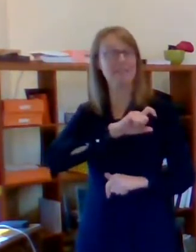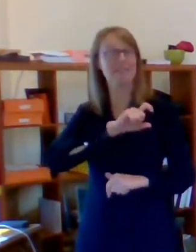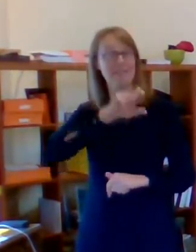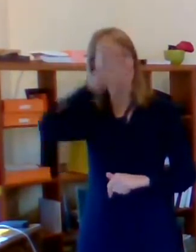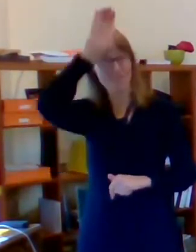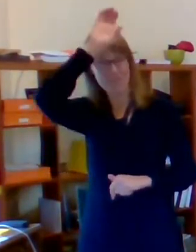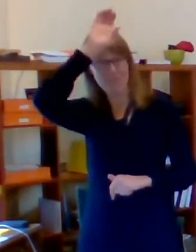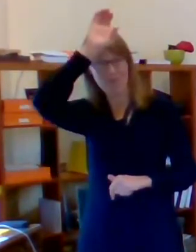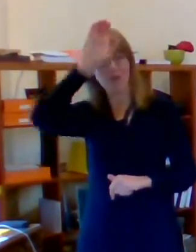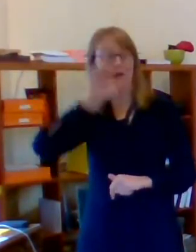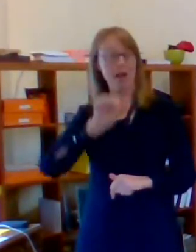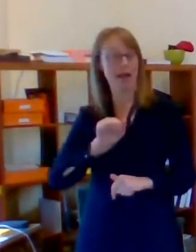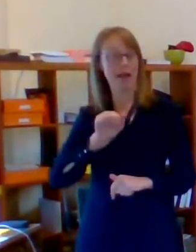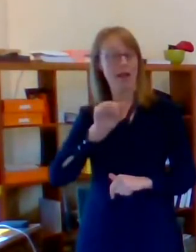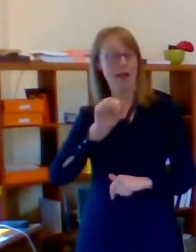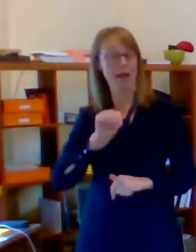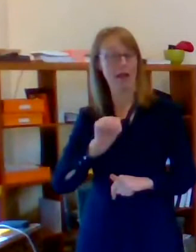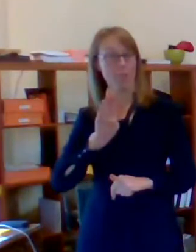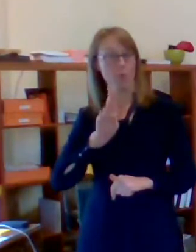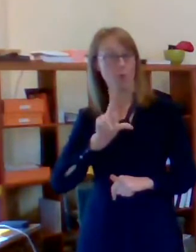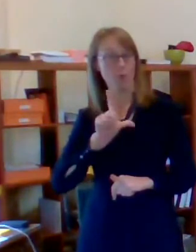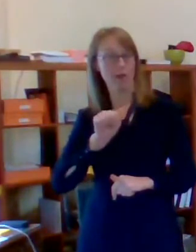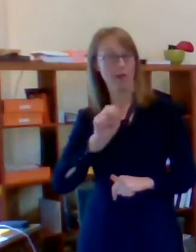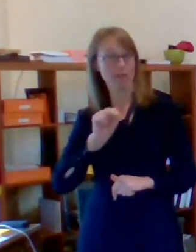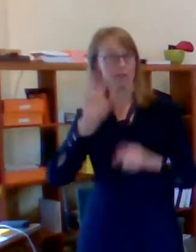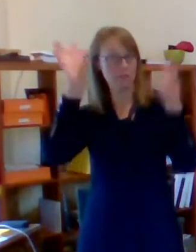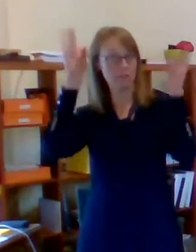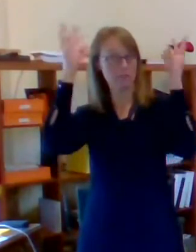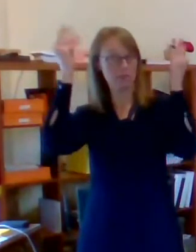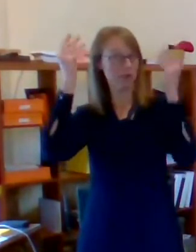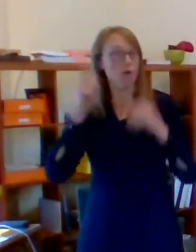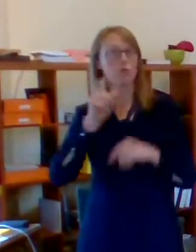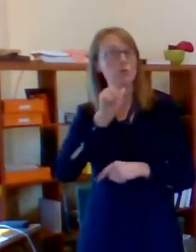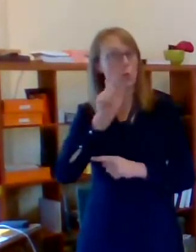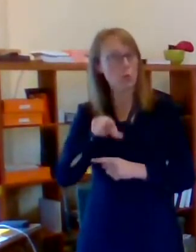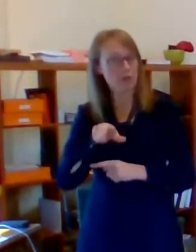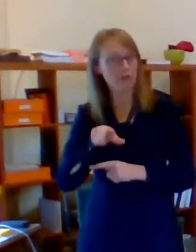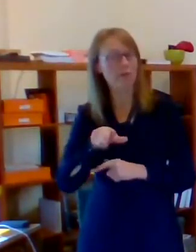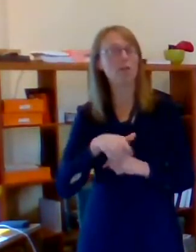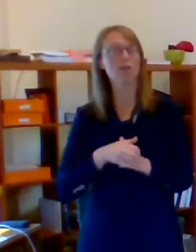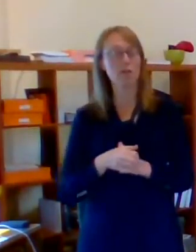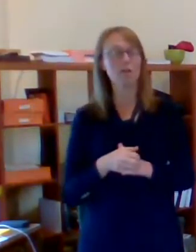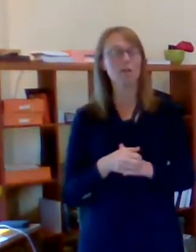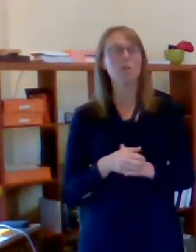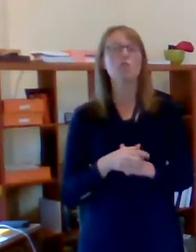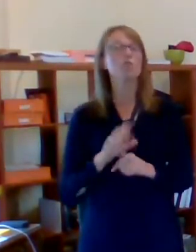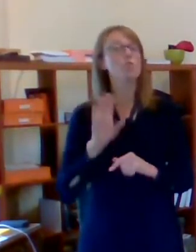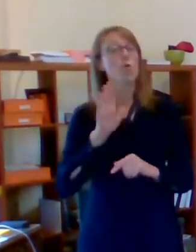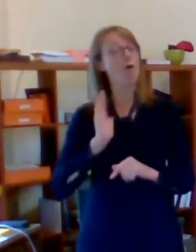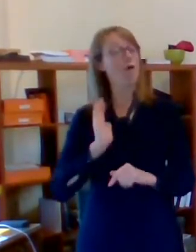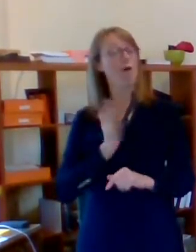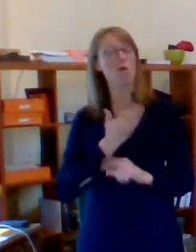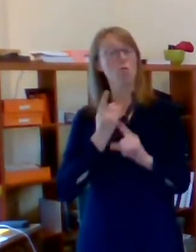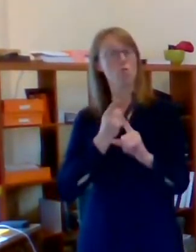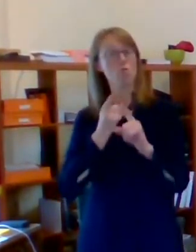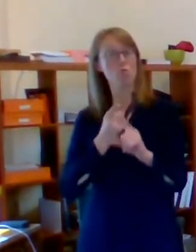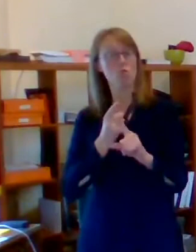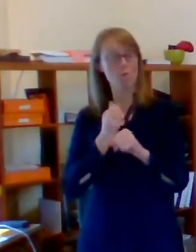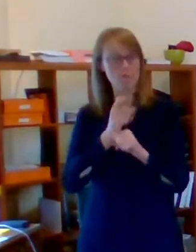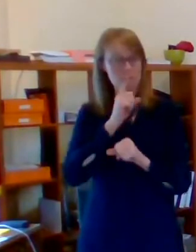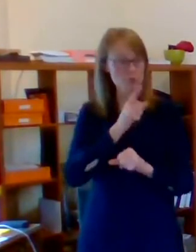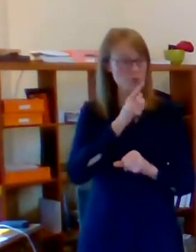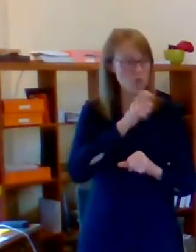is trying to get that individual perhaps the mental health services that they